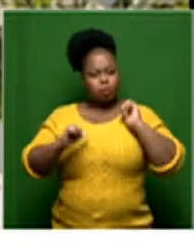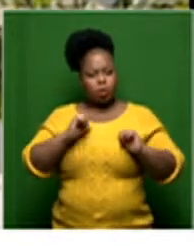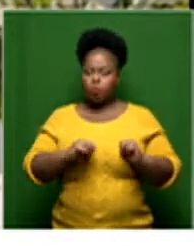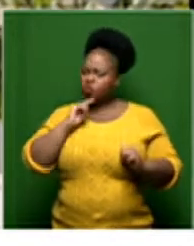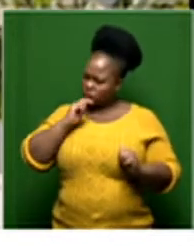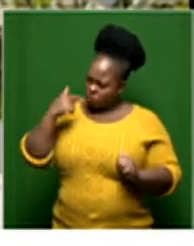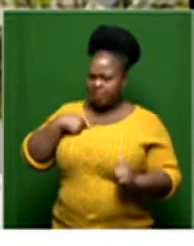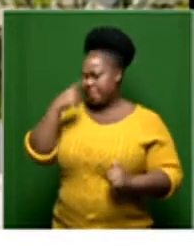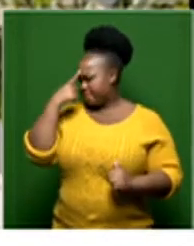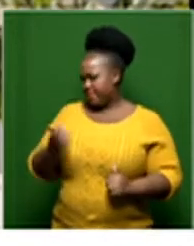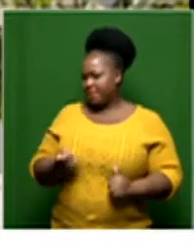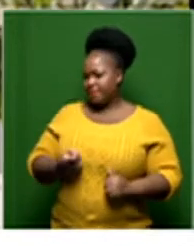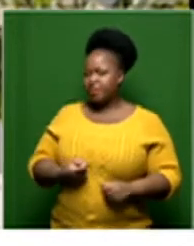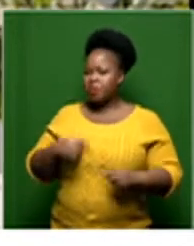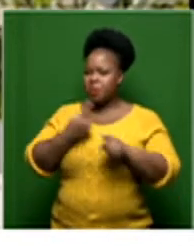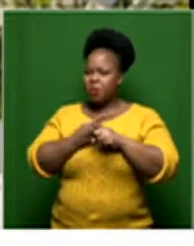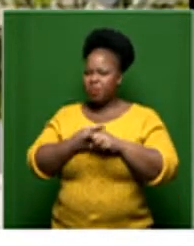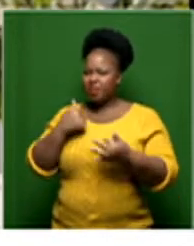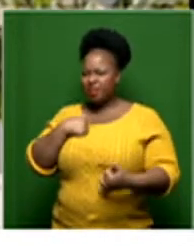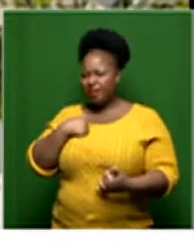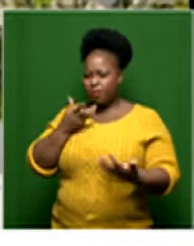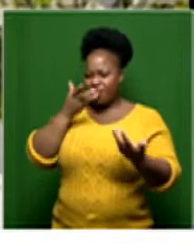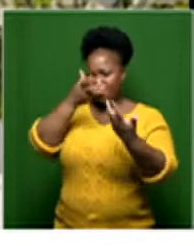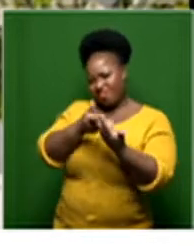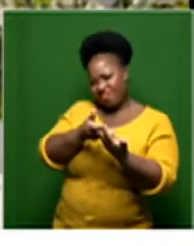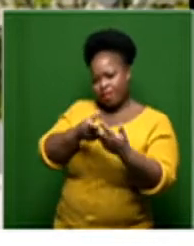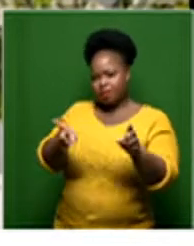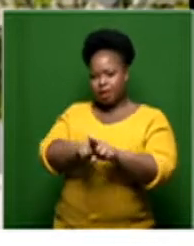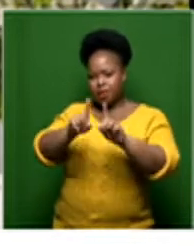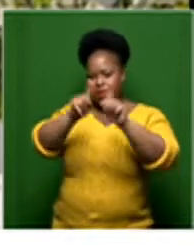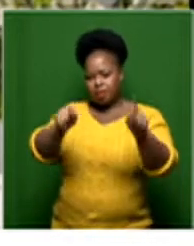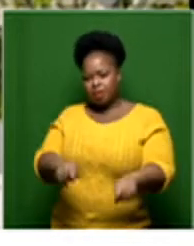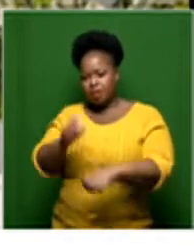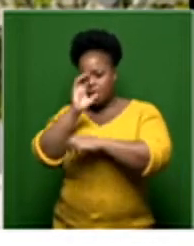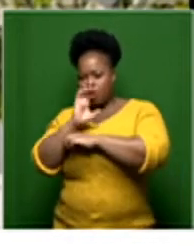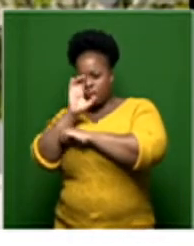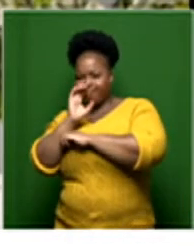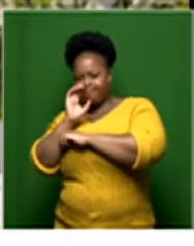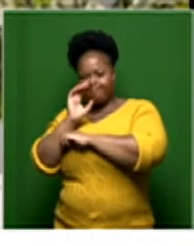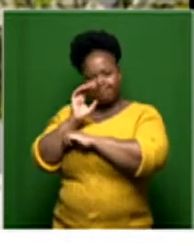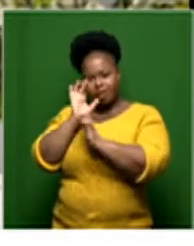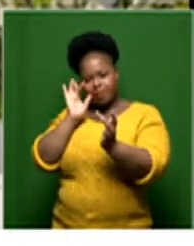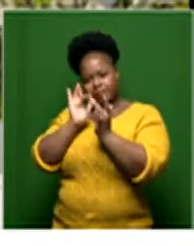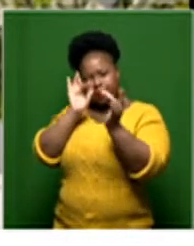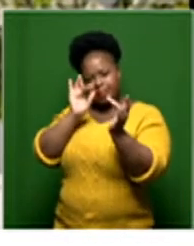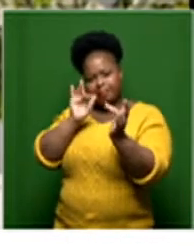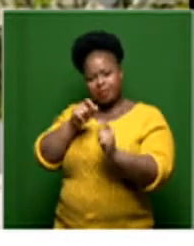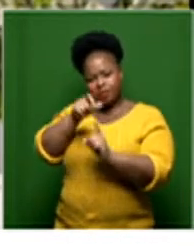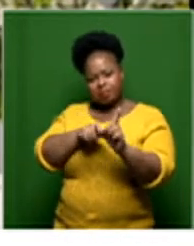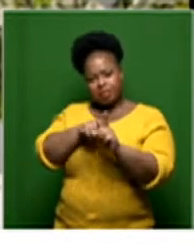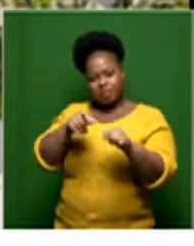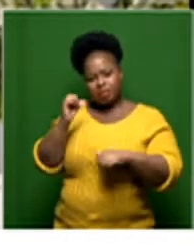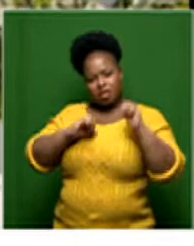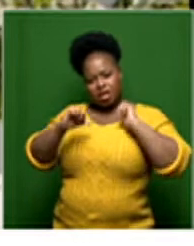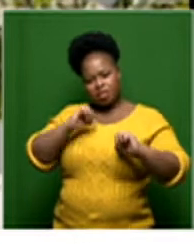the characters. So she would immerse herself in the theatre and look for the connection between the theatre